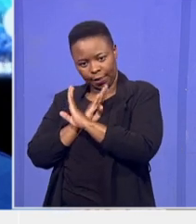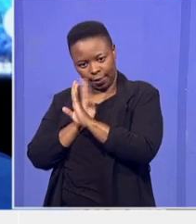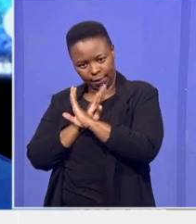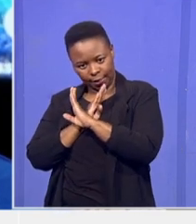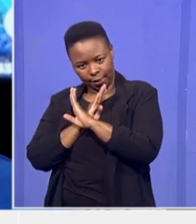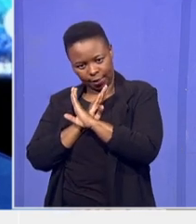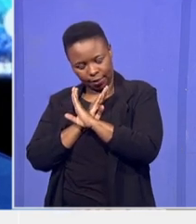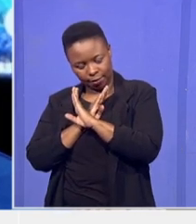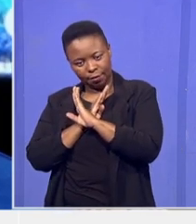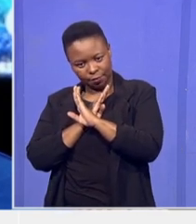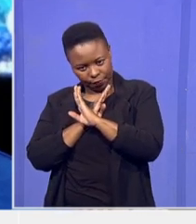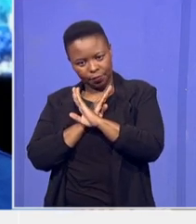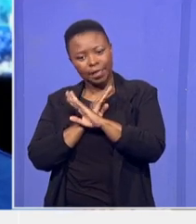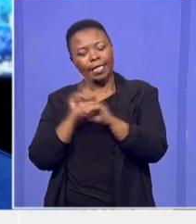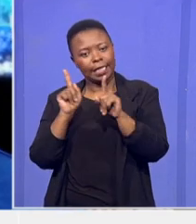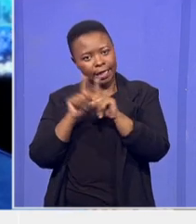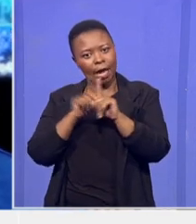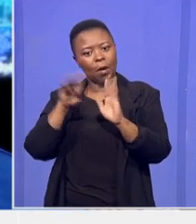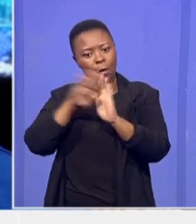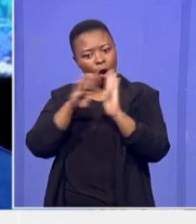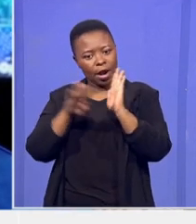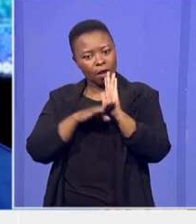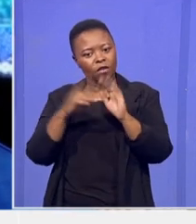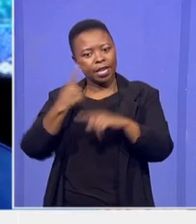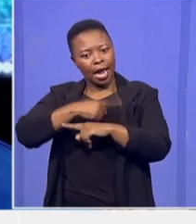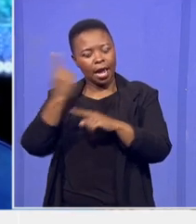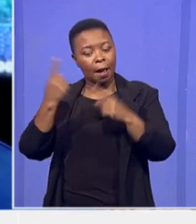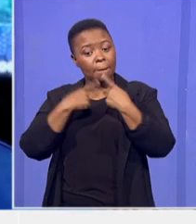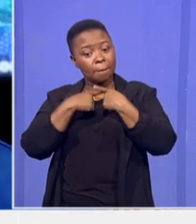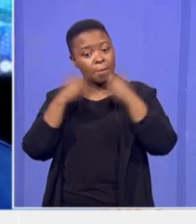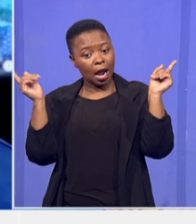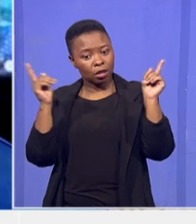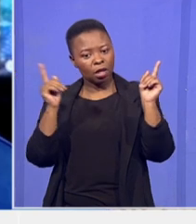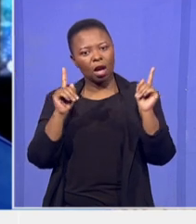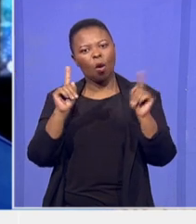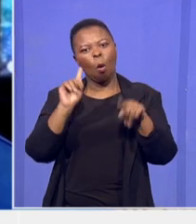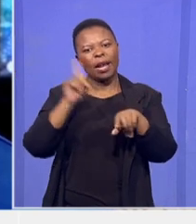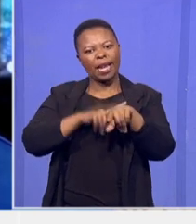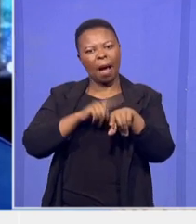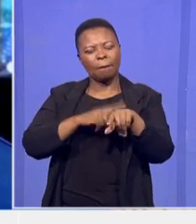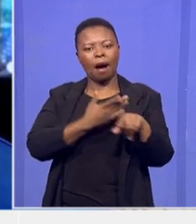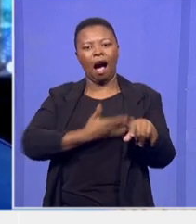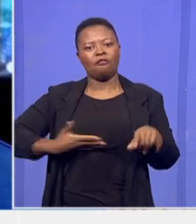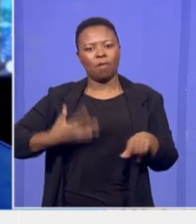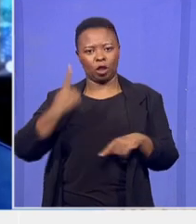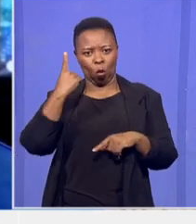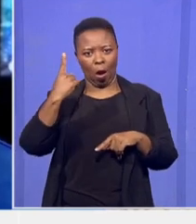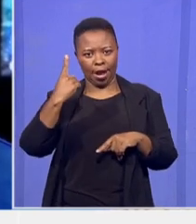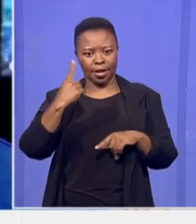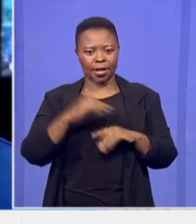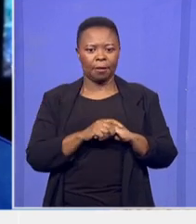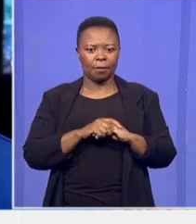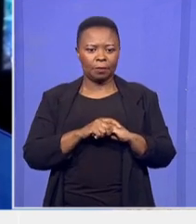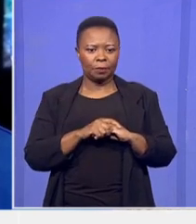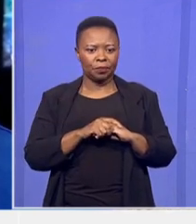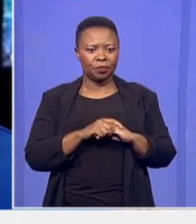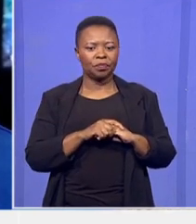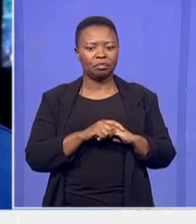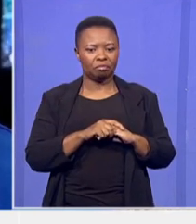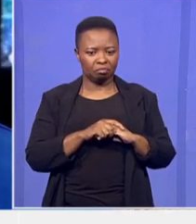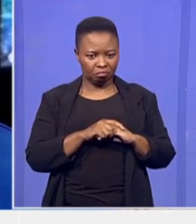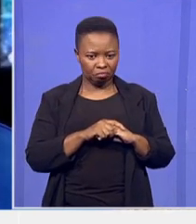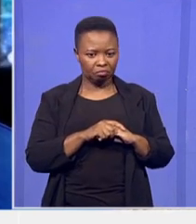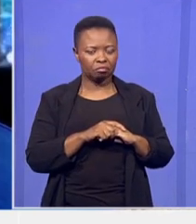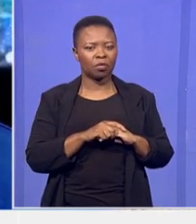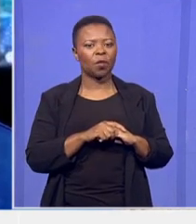of the program of the day, the announcement will be made, I think, at about 1:30. Mr. Horn, when you're looking at